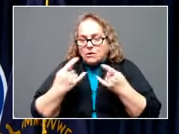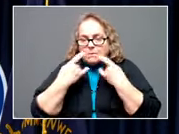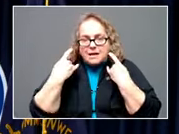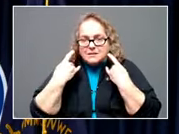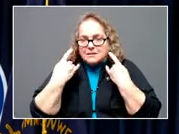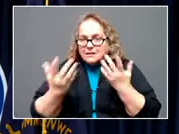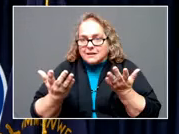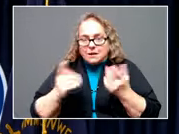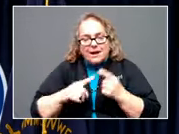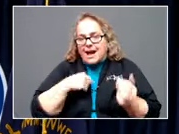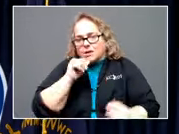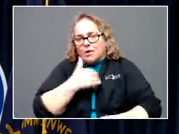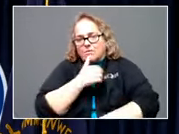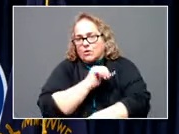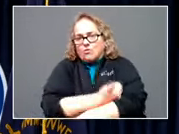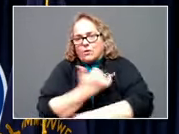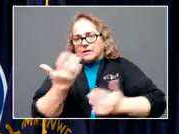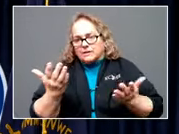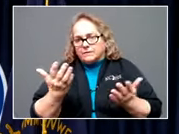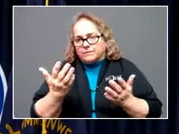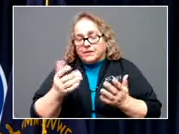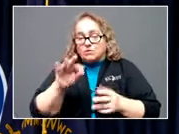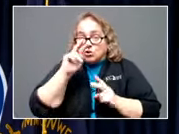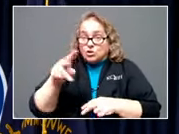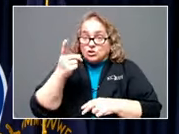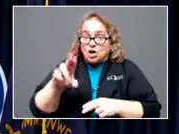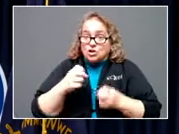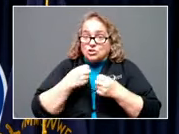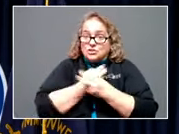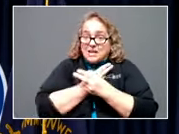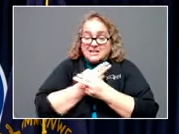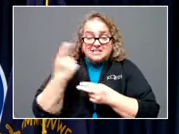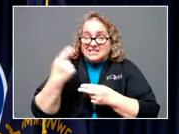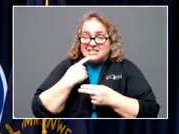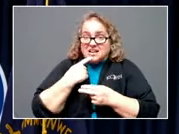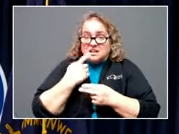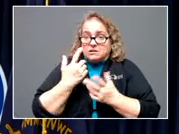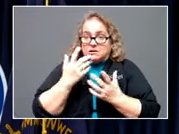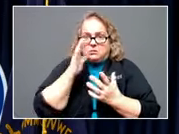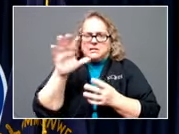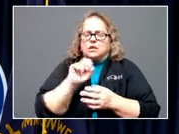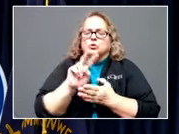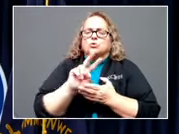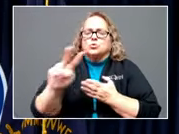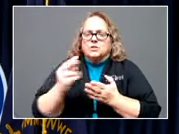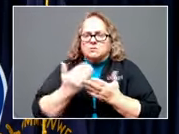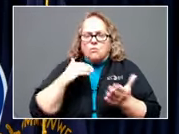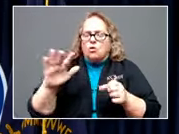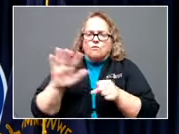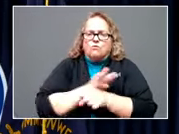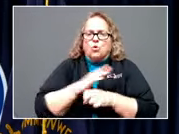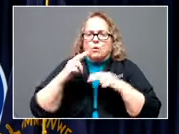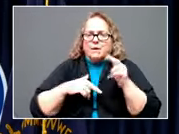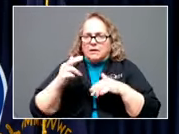Stack's expert opinion, they're not going to make it 2 weeks without infecting the entire building, and maybe it's less than that.